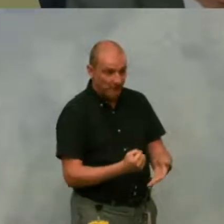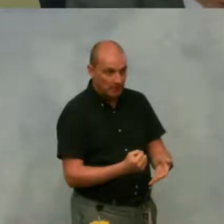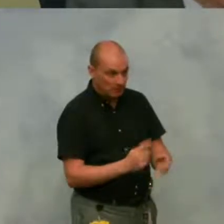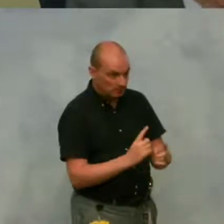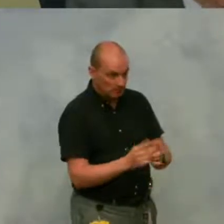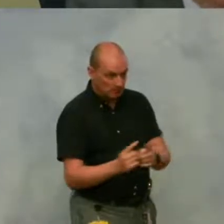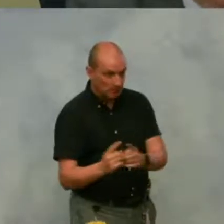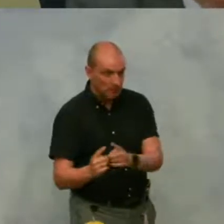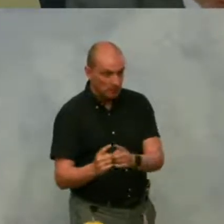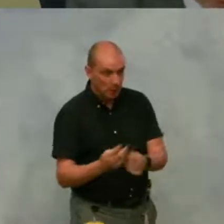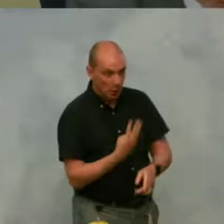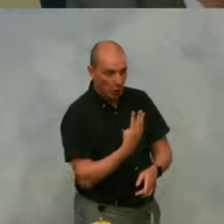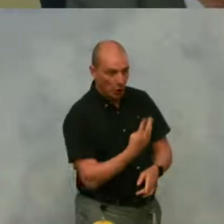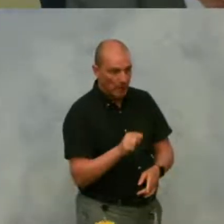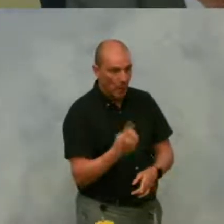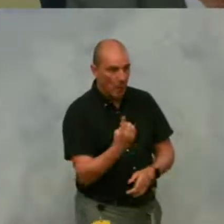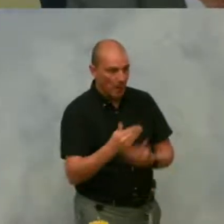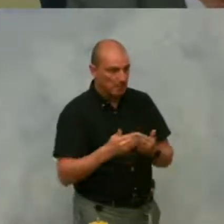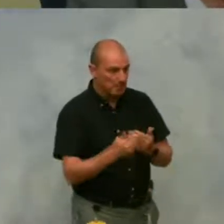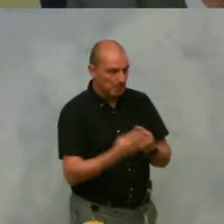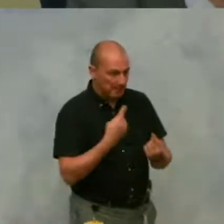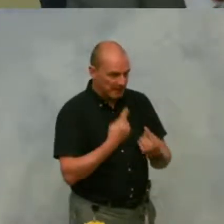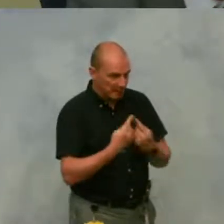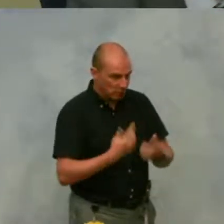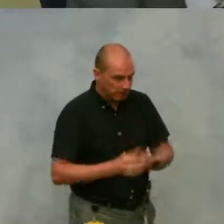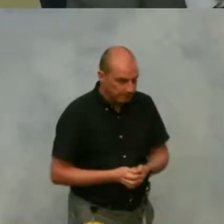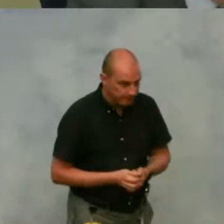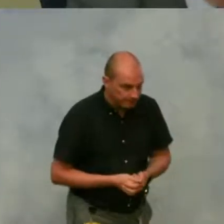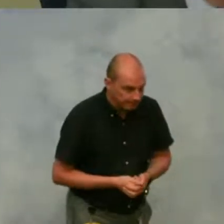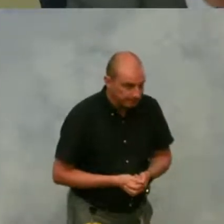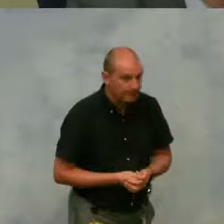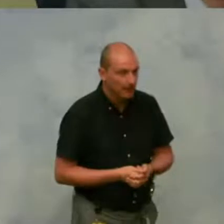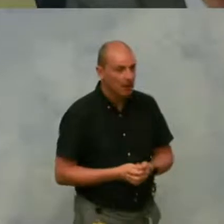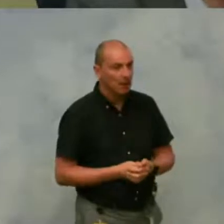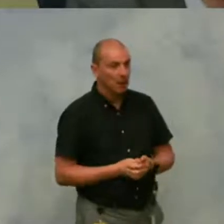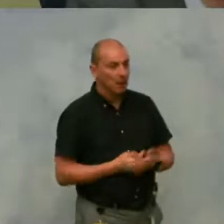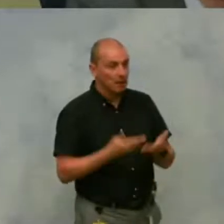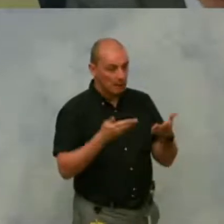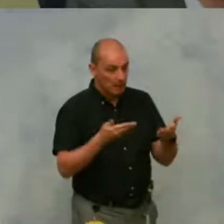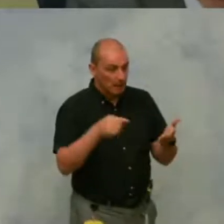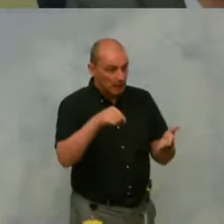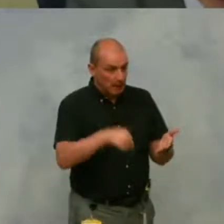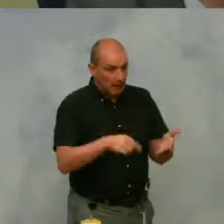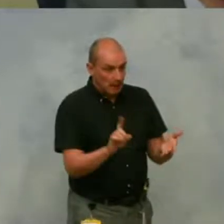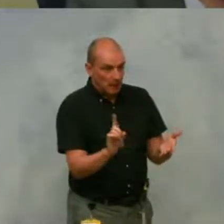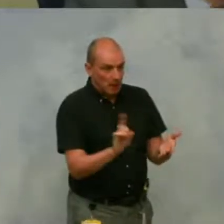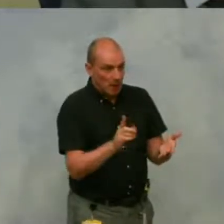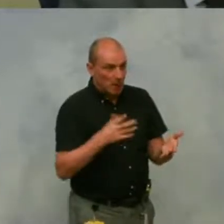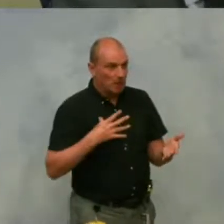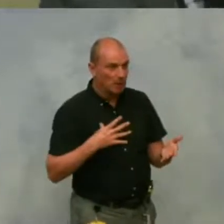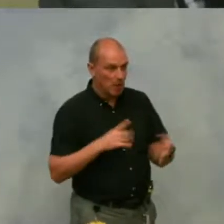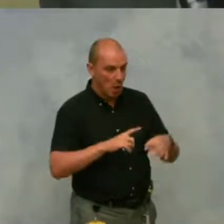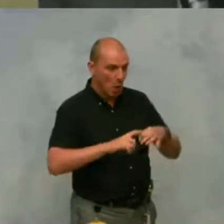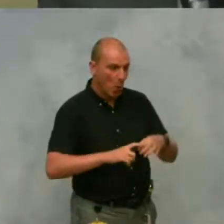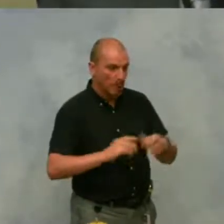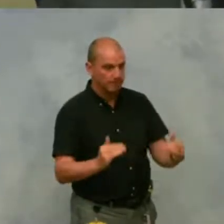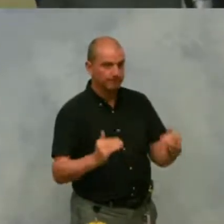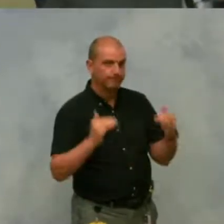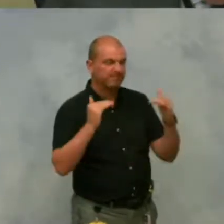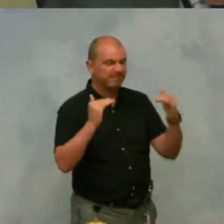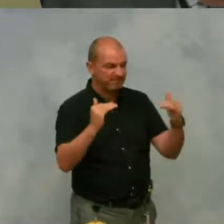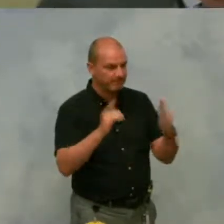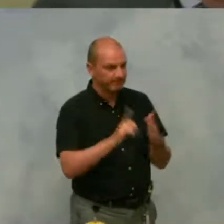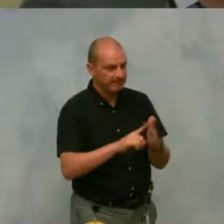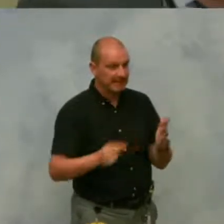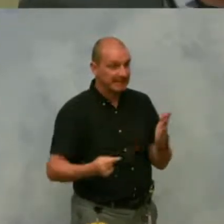in 3.1. The purpose of this is so that we can enable high quality ICT services to continue to be provided to meet